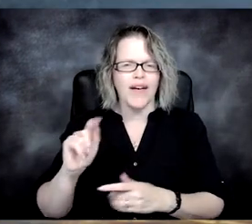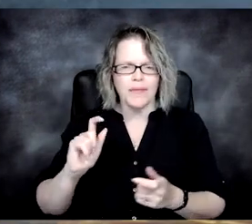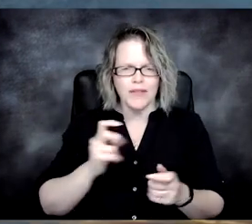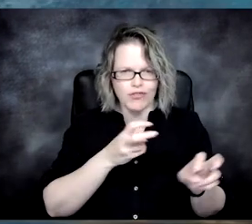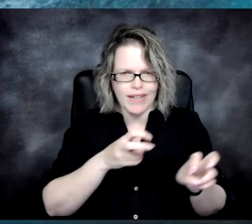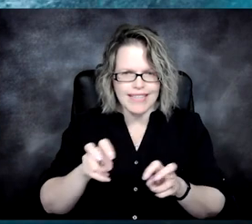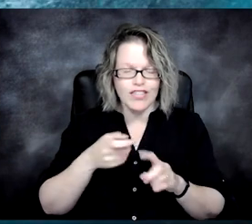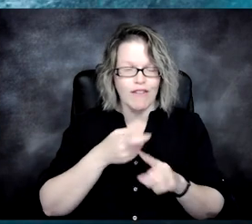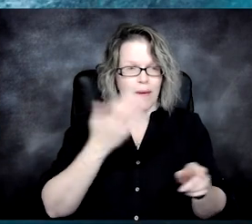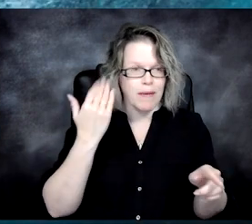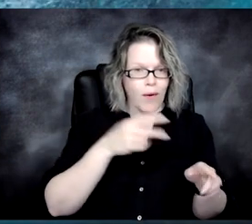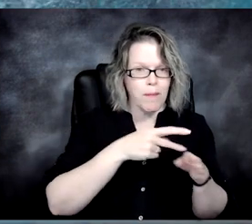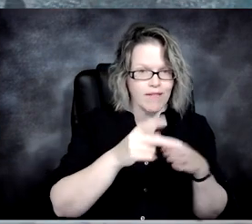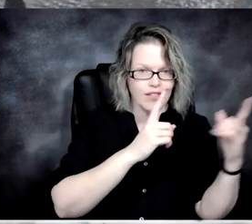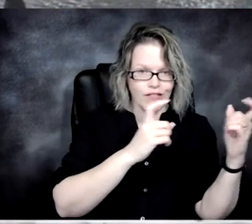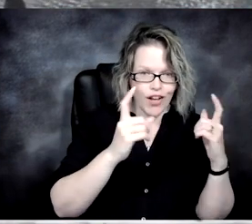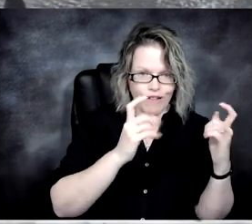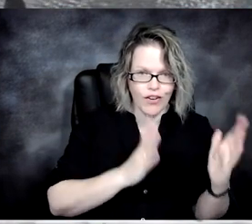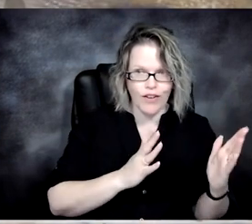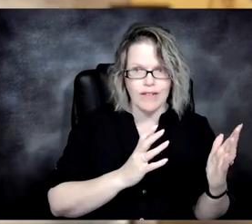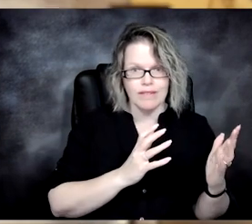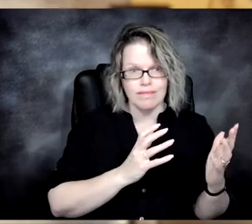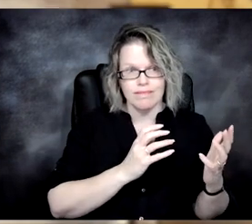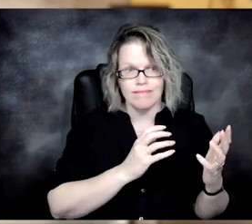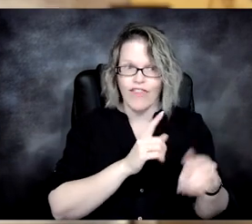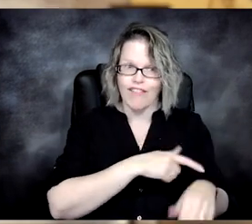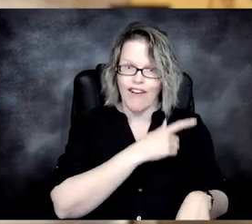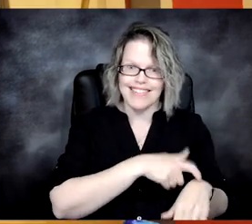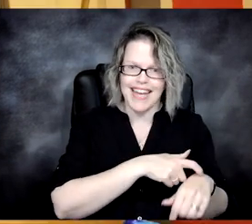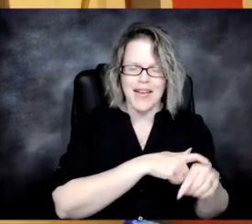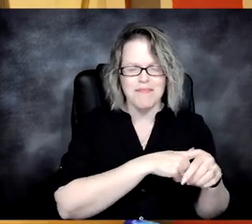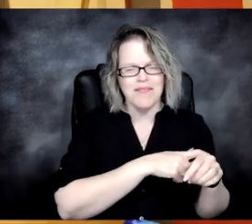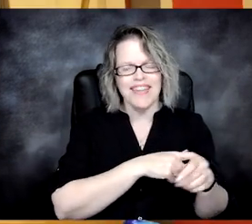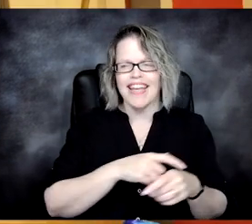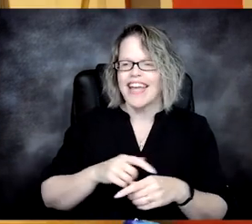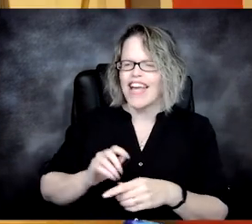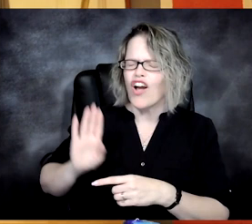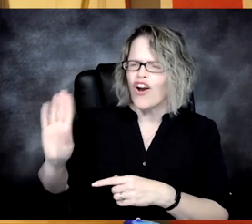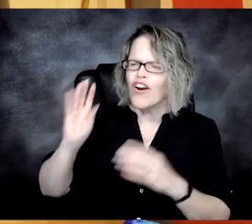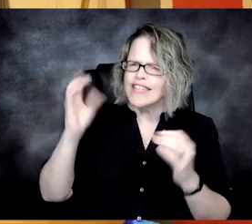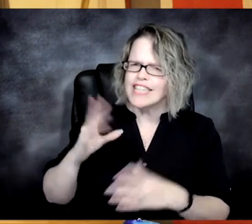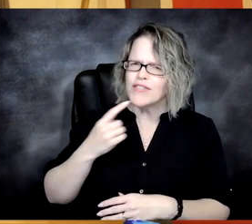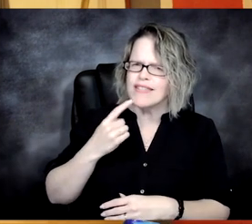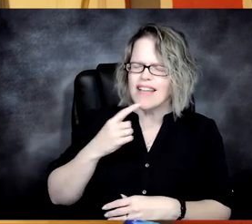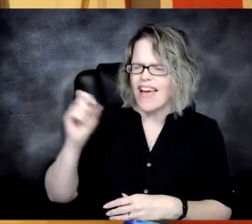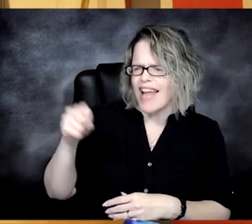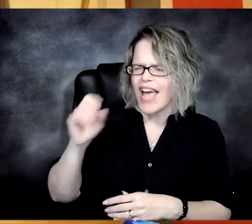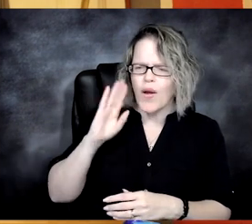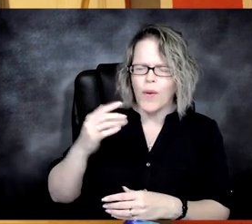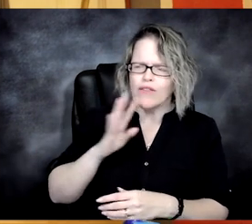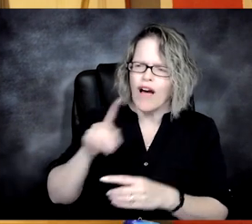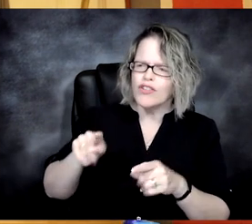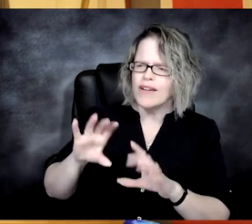from being a professional photographer for a very, very long time. Her teacher said, hey, we were talking in class